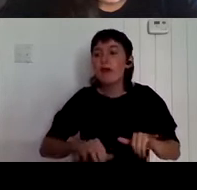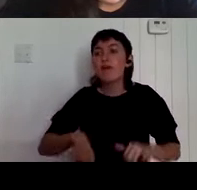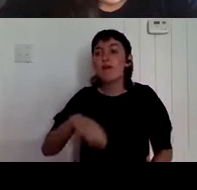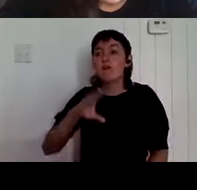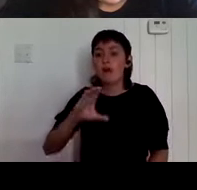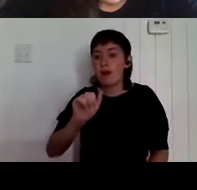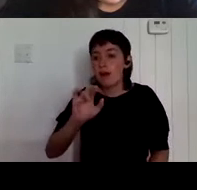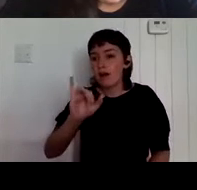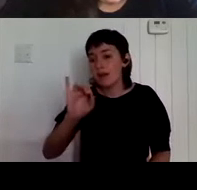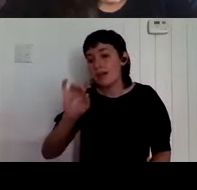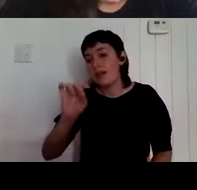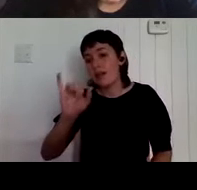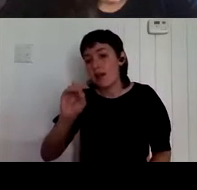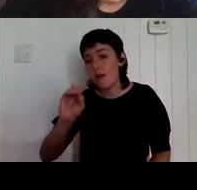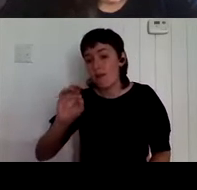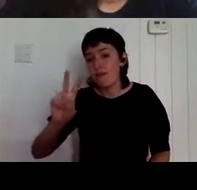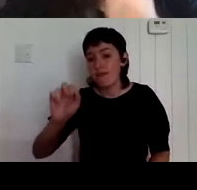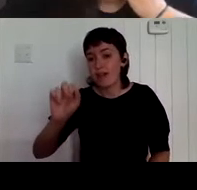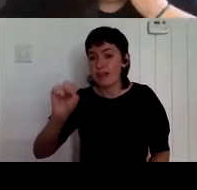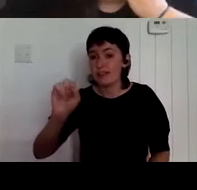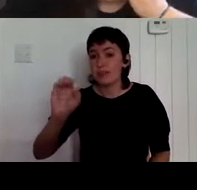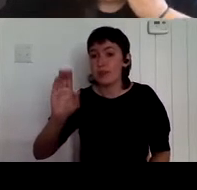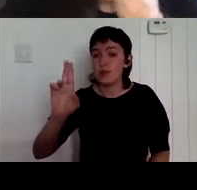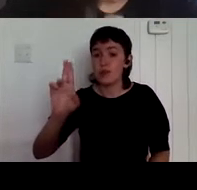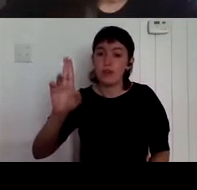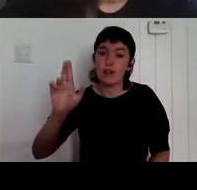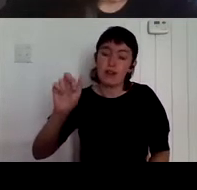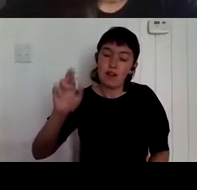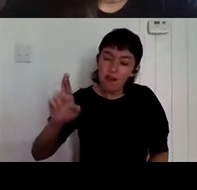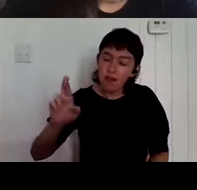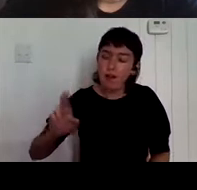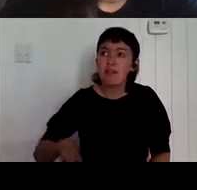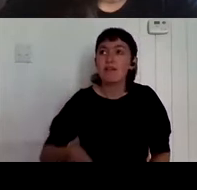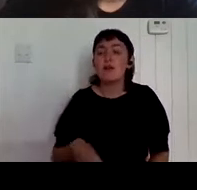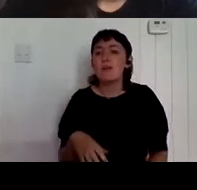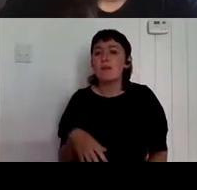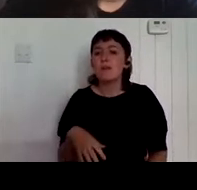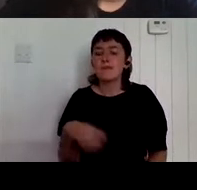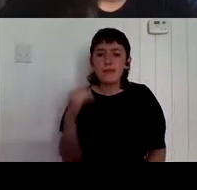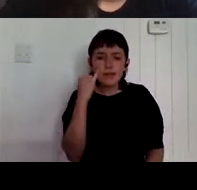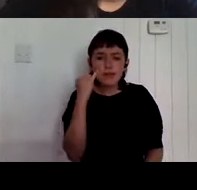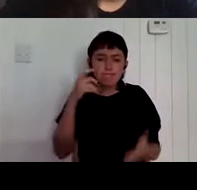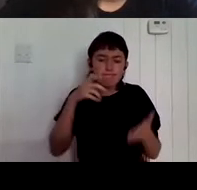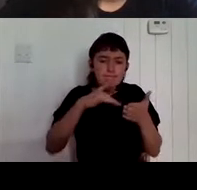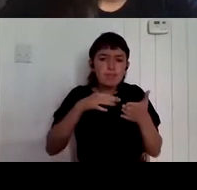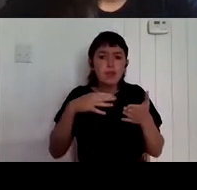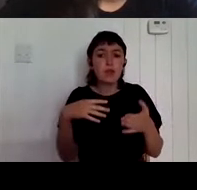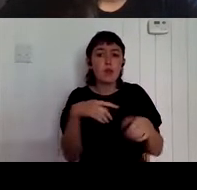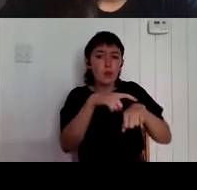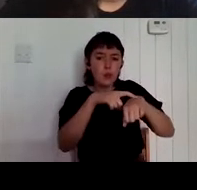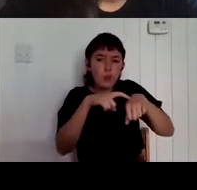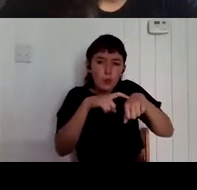really want to focus in on just the wound healing part, it's nice to look at something that's evolutionarily